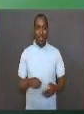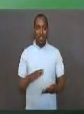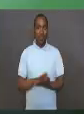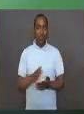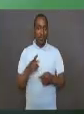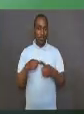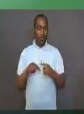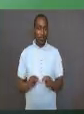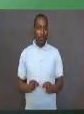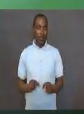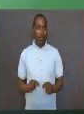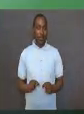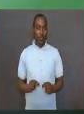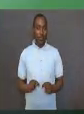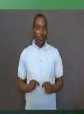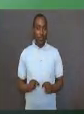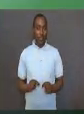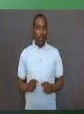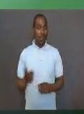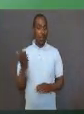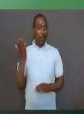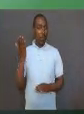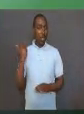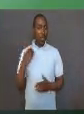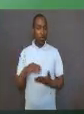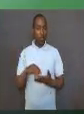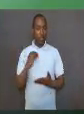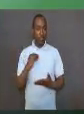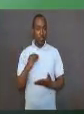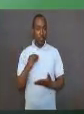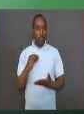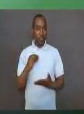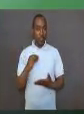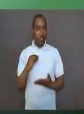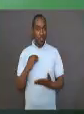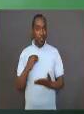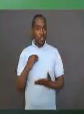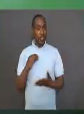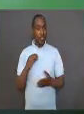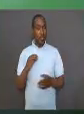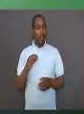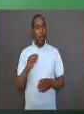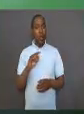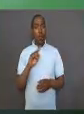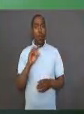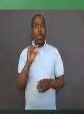lesson. In our last lesson, we defined what